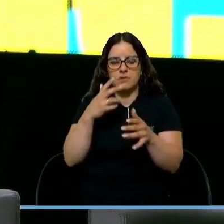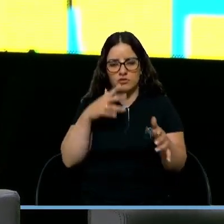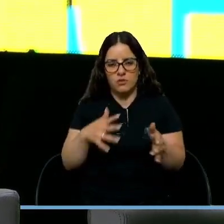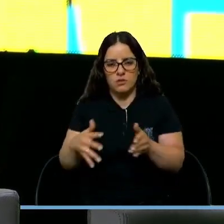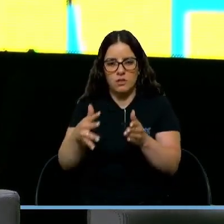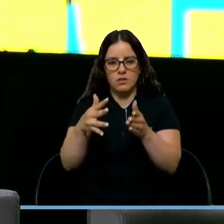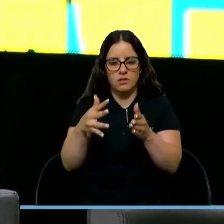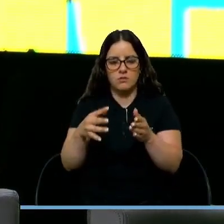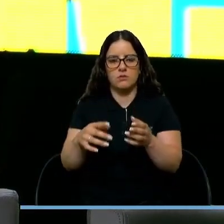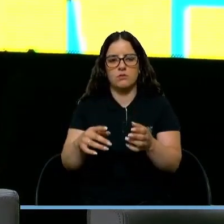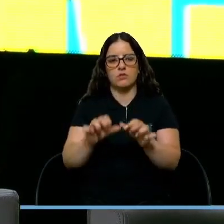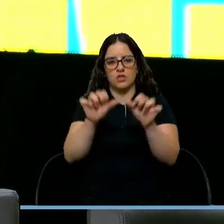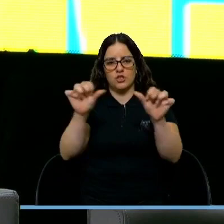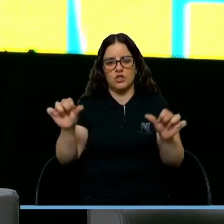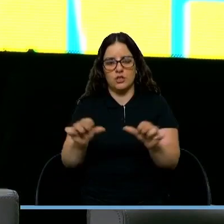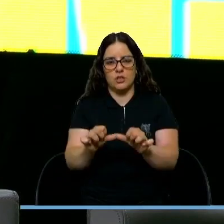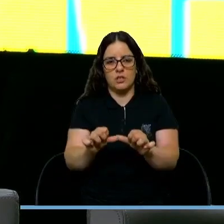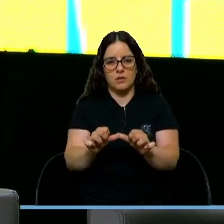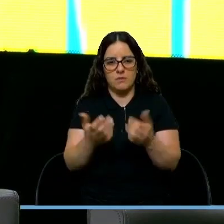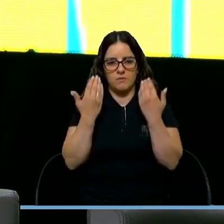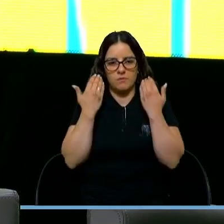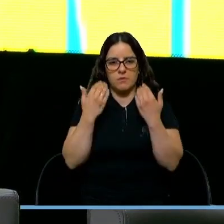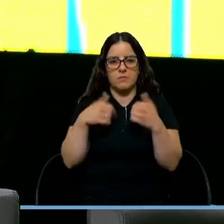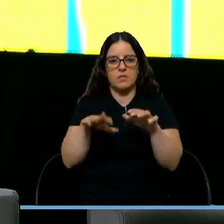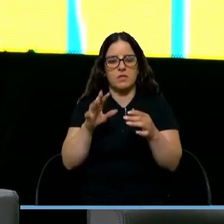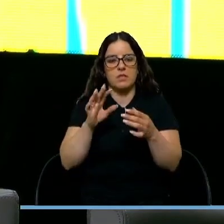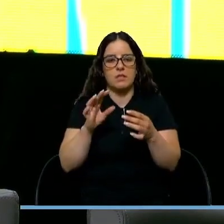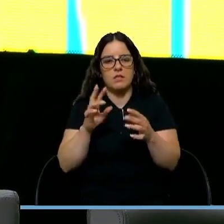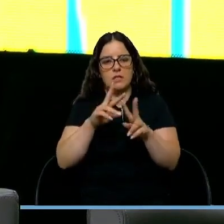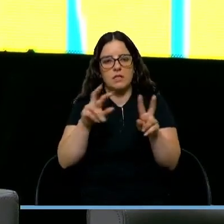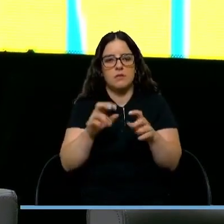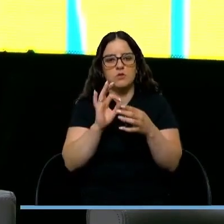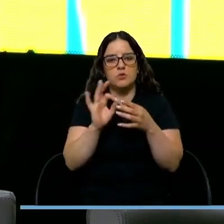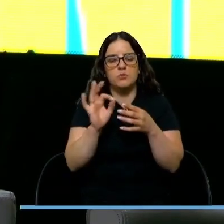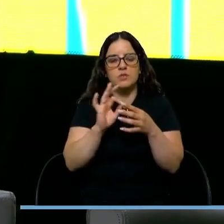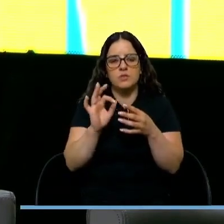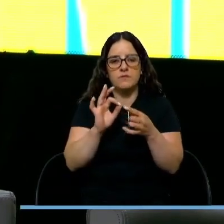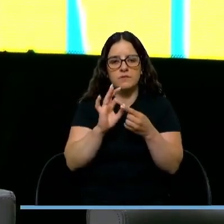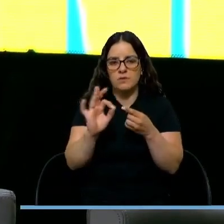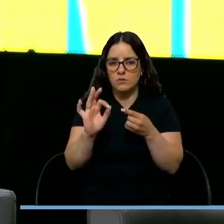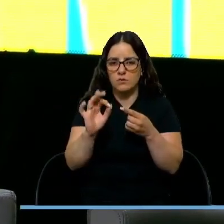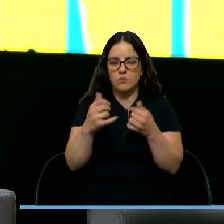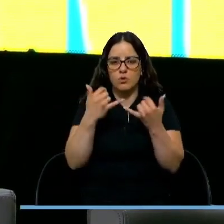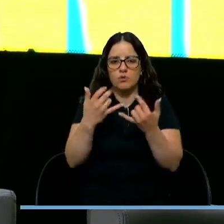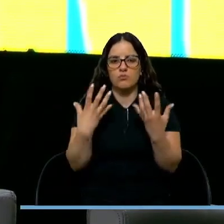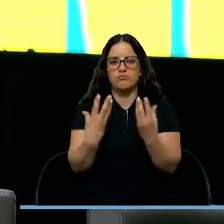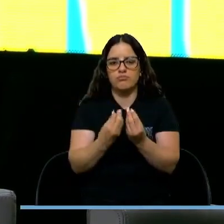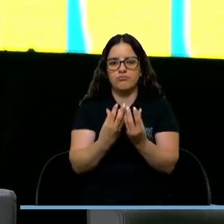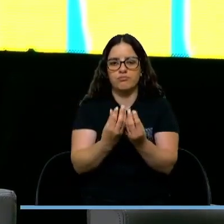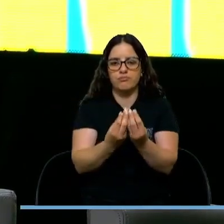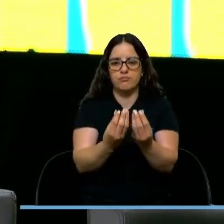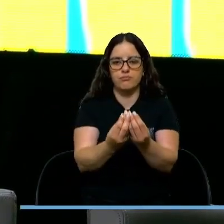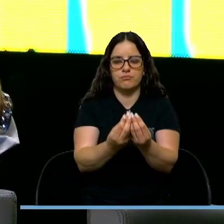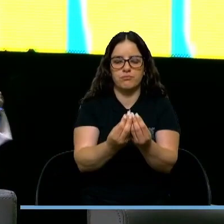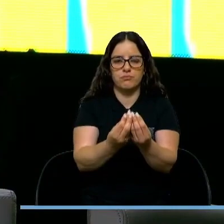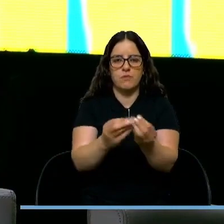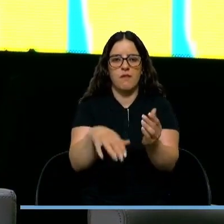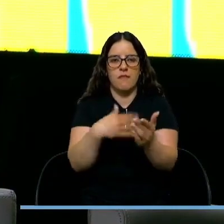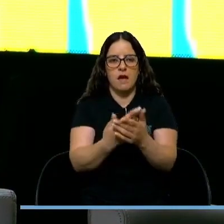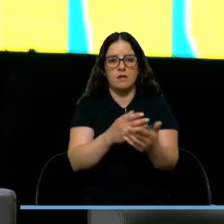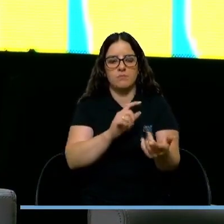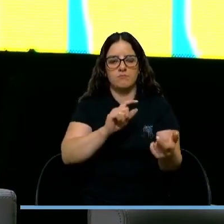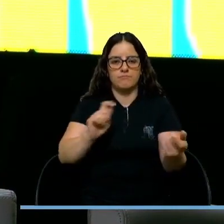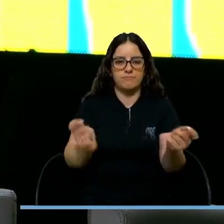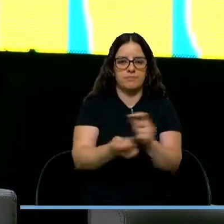plan systems, data components, but very concrete topics, but in an aggregated way will